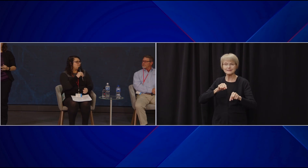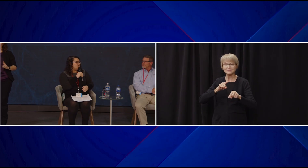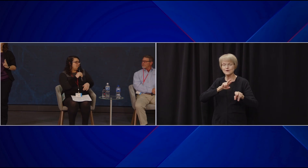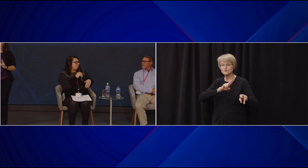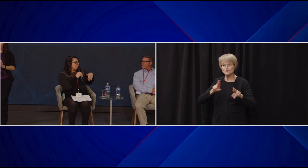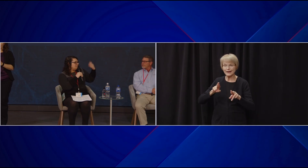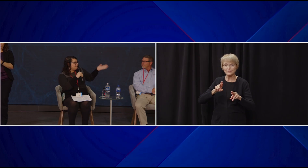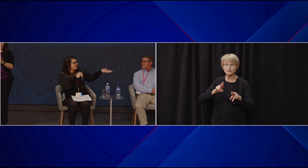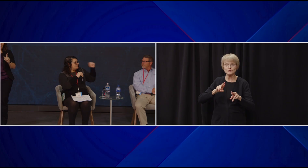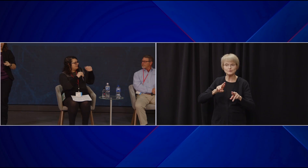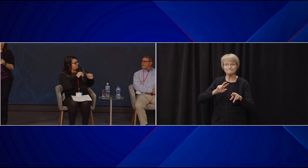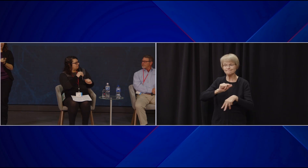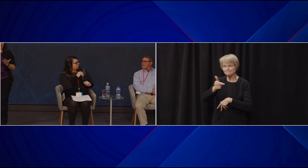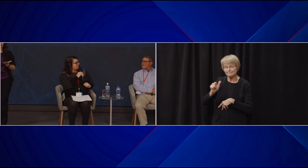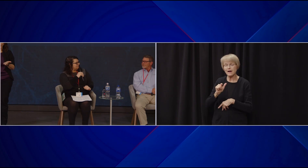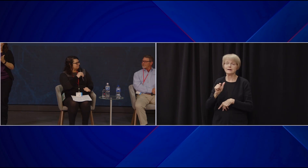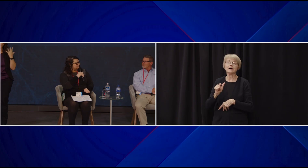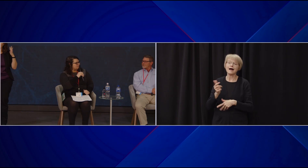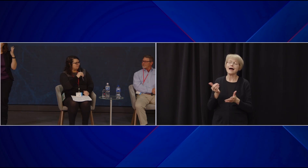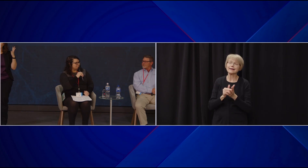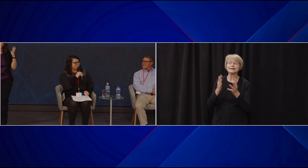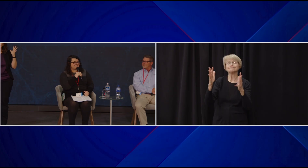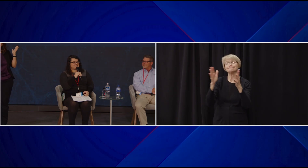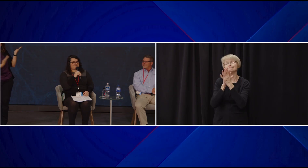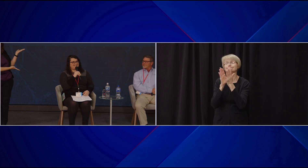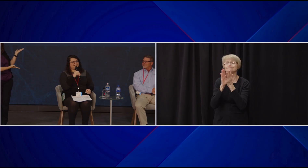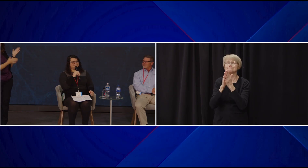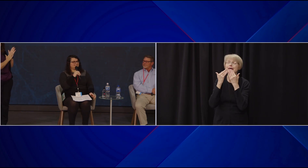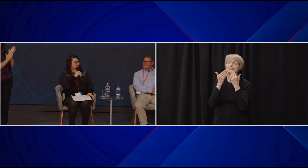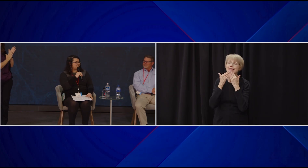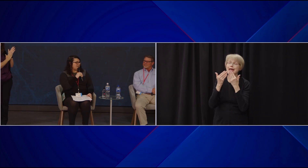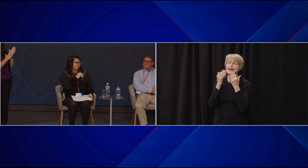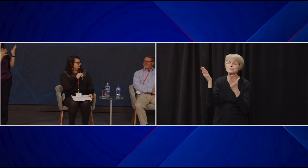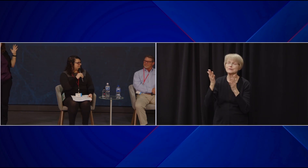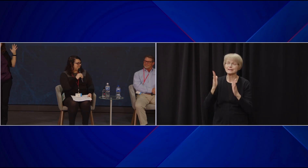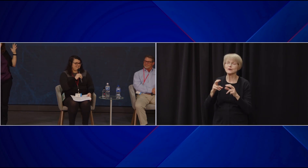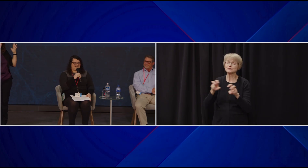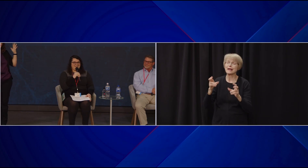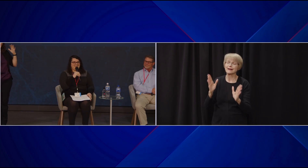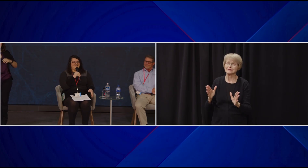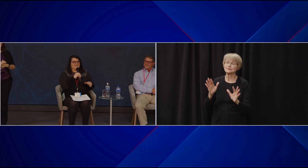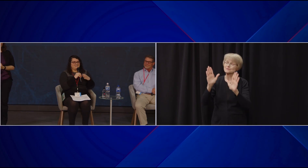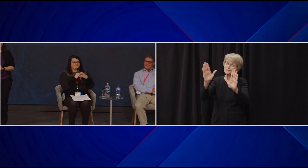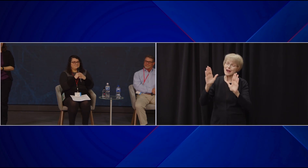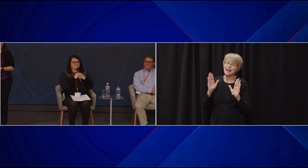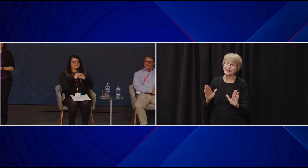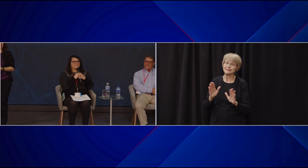pivot. So if we could give another round of applause for our presenters and panelists, they were great.